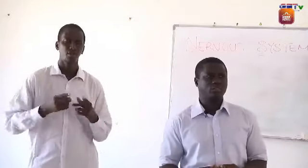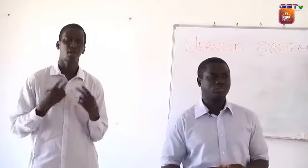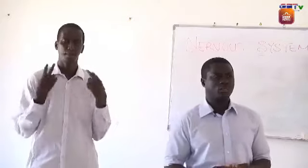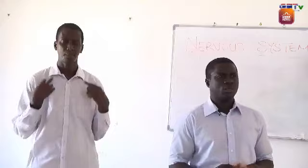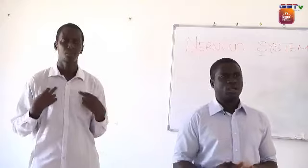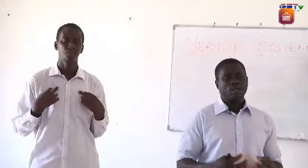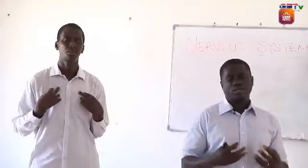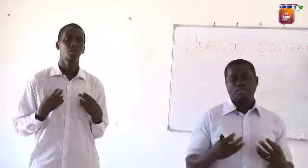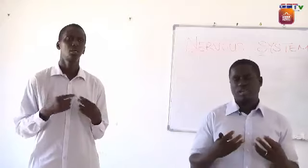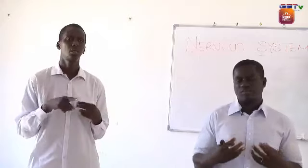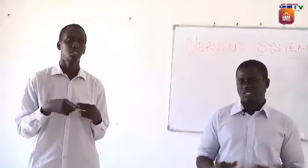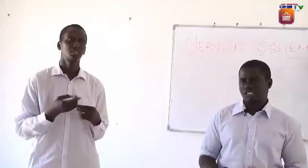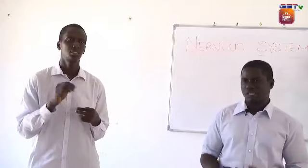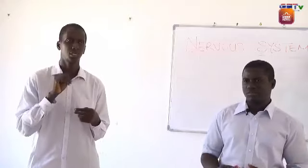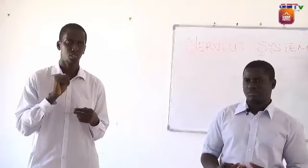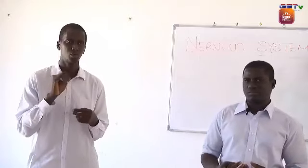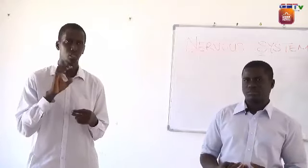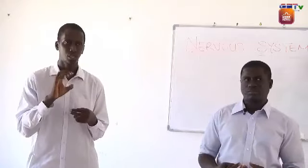or contact us on